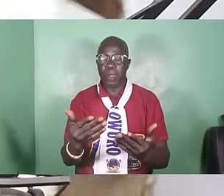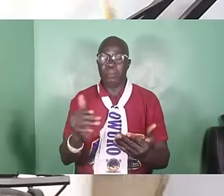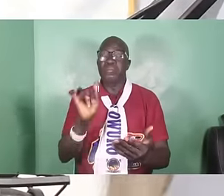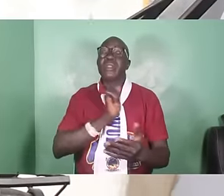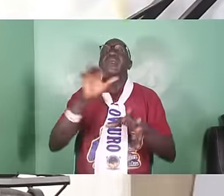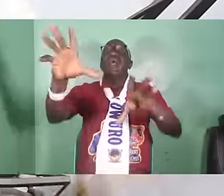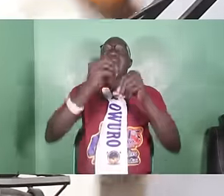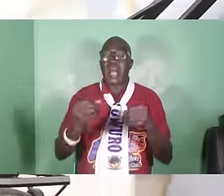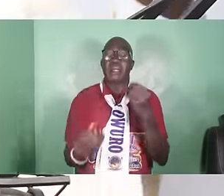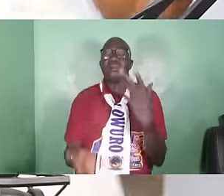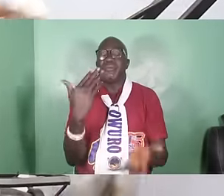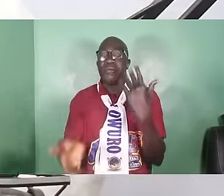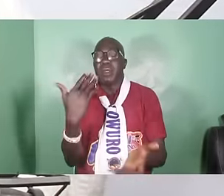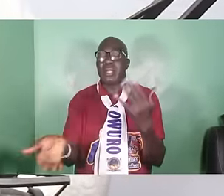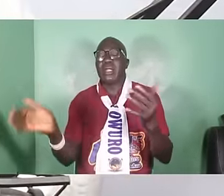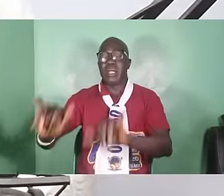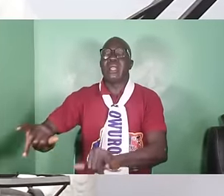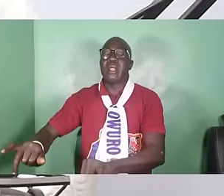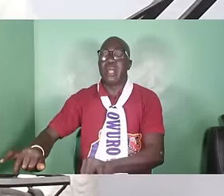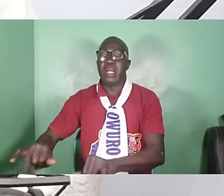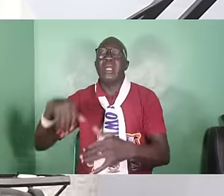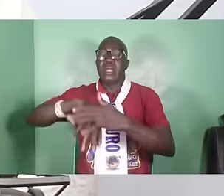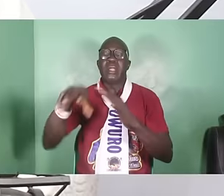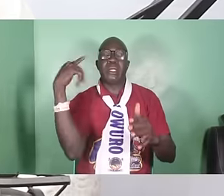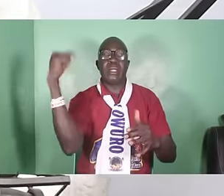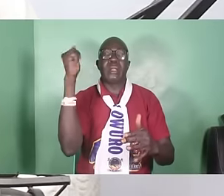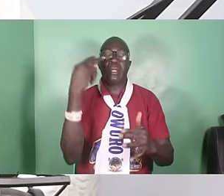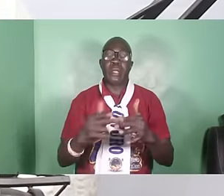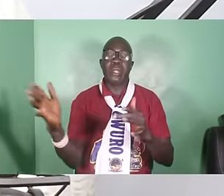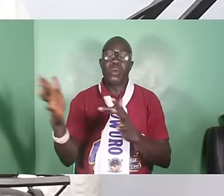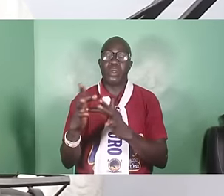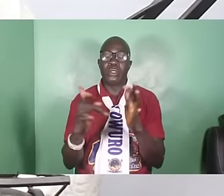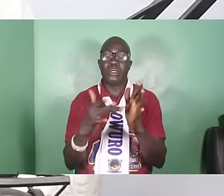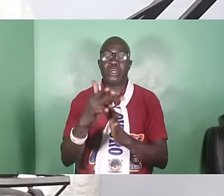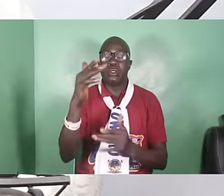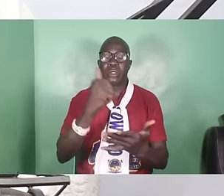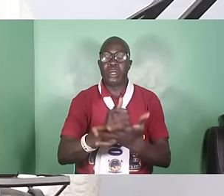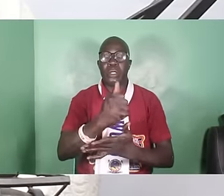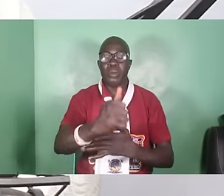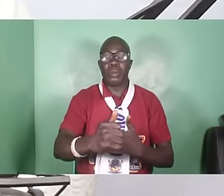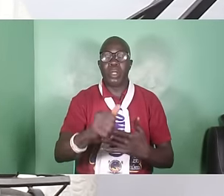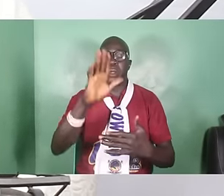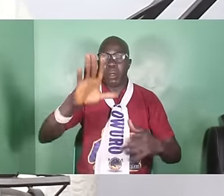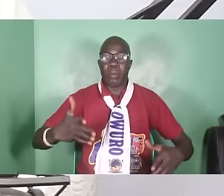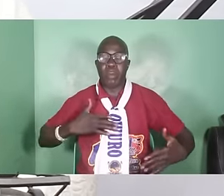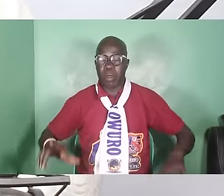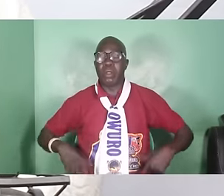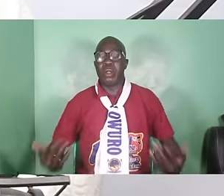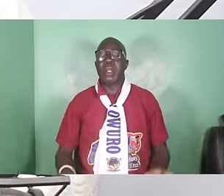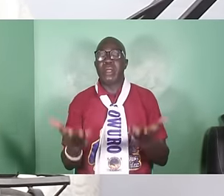e gbina da nu. E gbina da nu. In the name of Jesus. Aye re ma